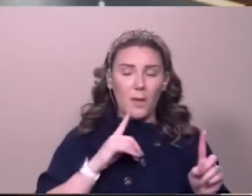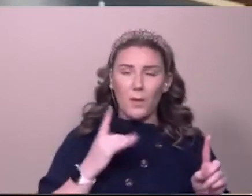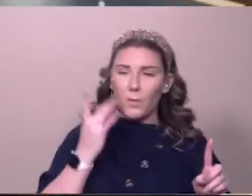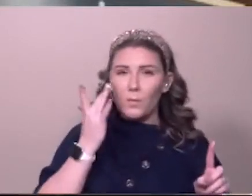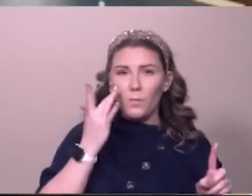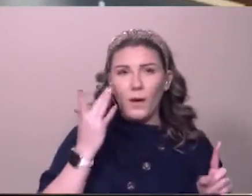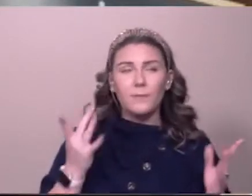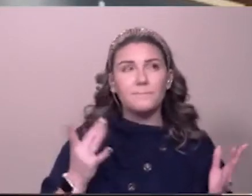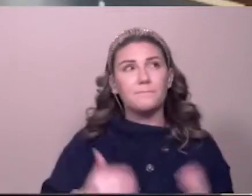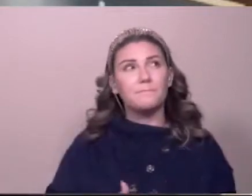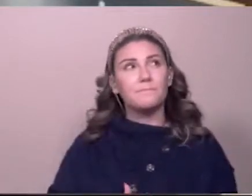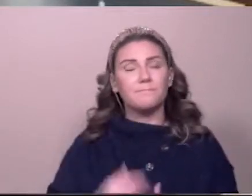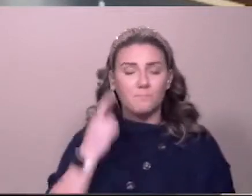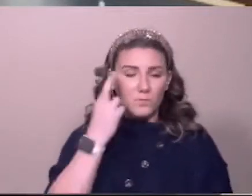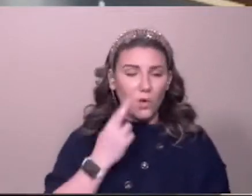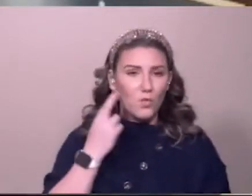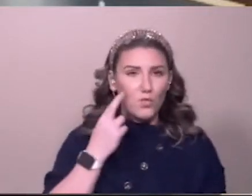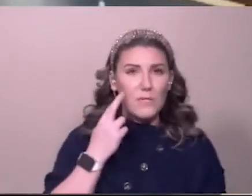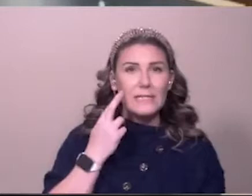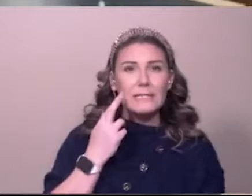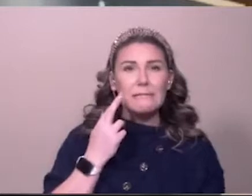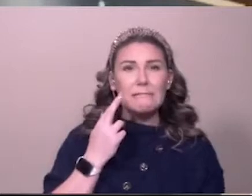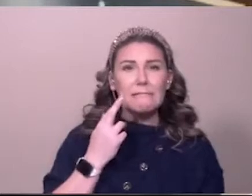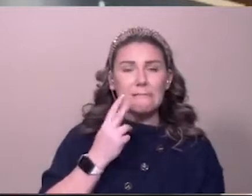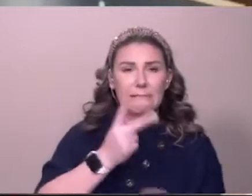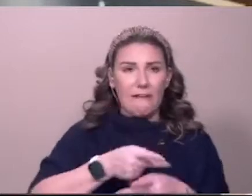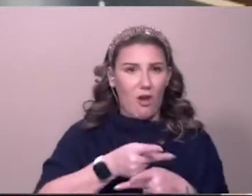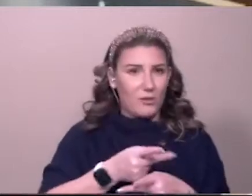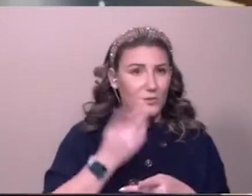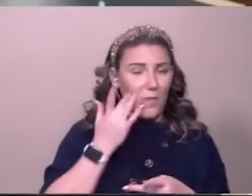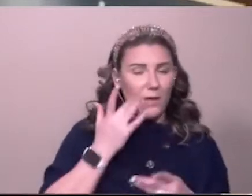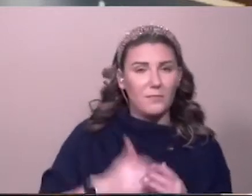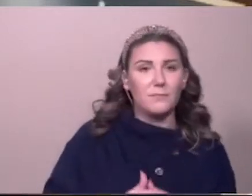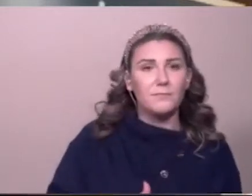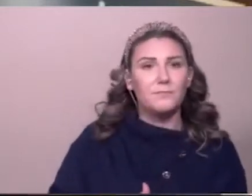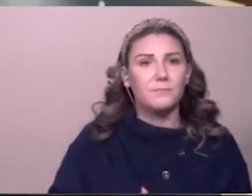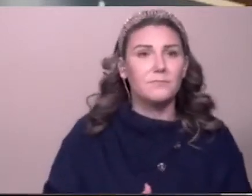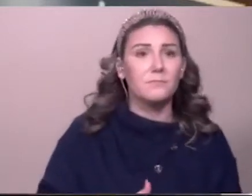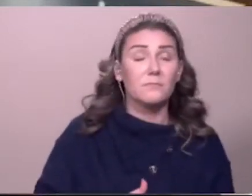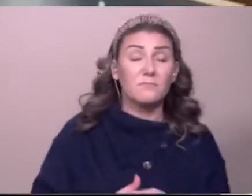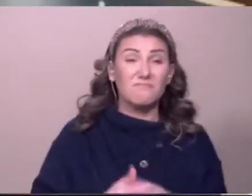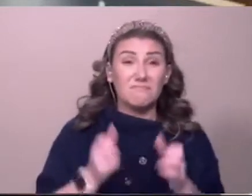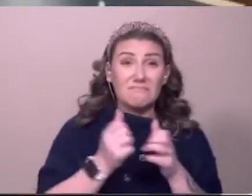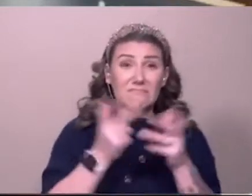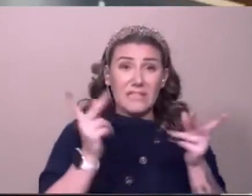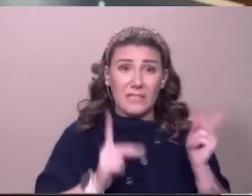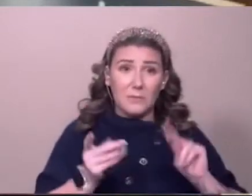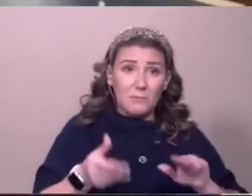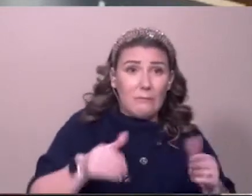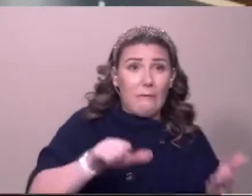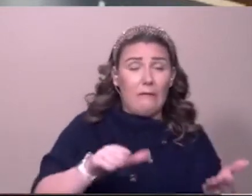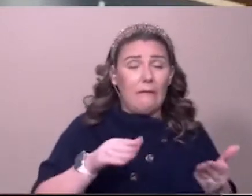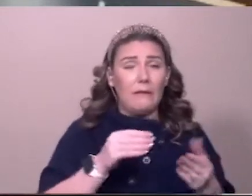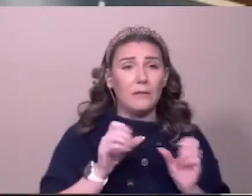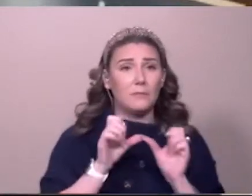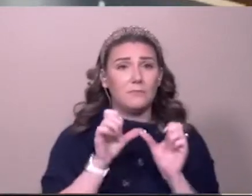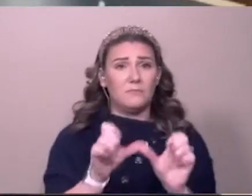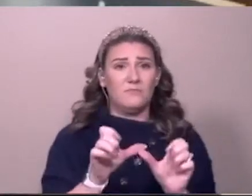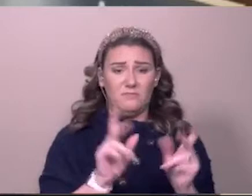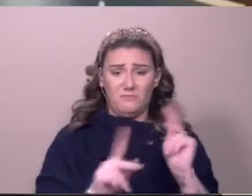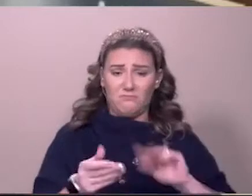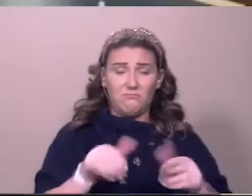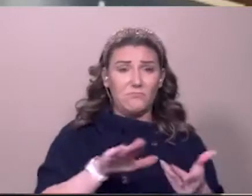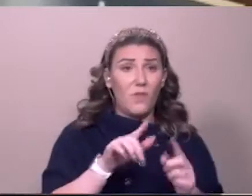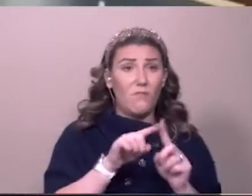a reason to be very cautious about it. We also lost a lot of people, and we continue to lose a lot of people to COVID.